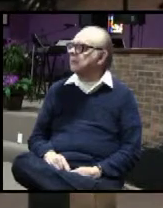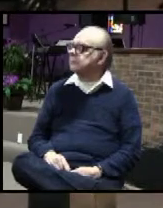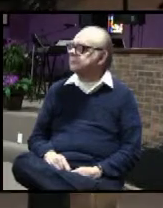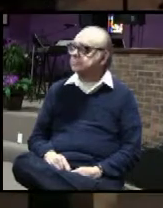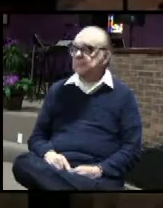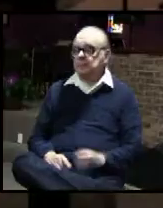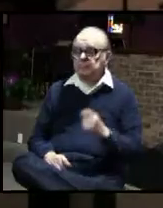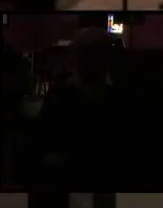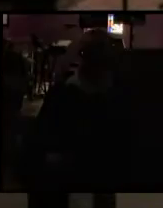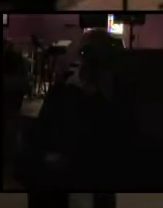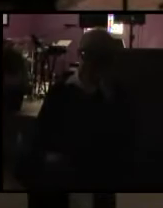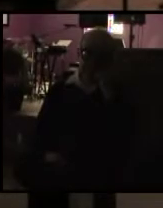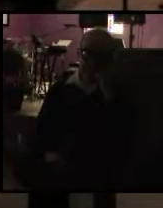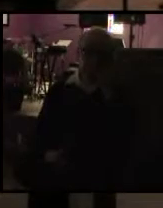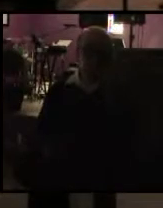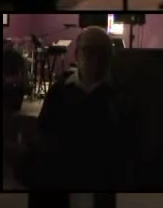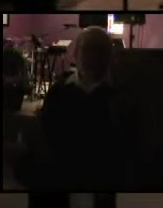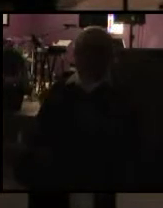It'll work.